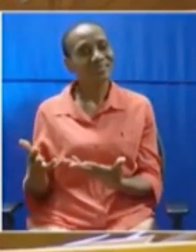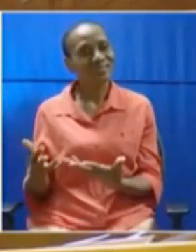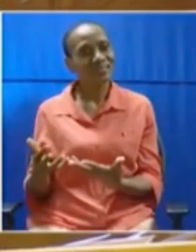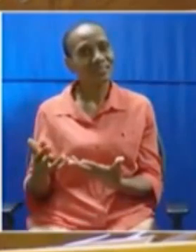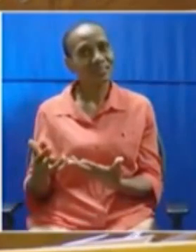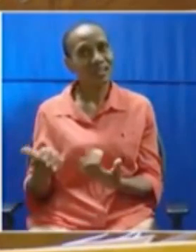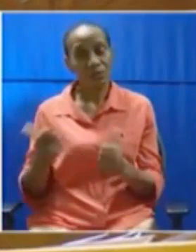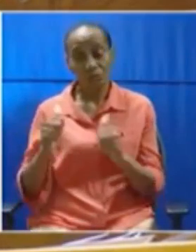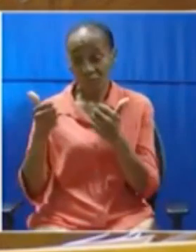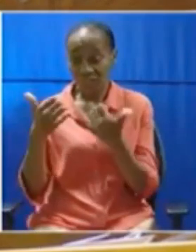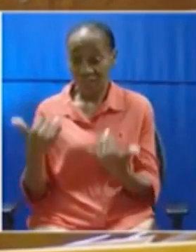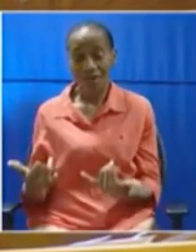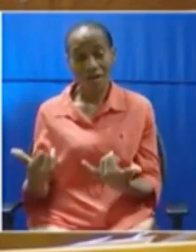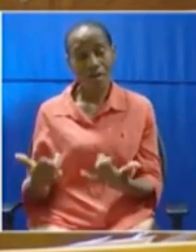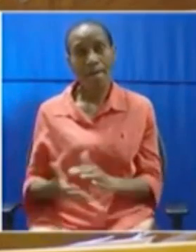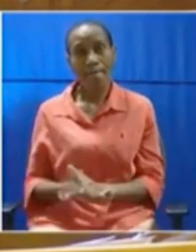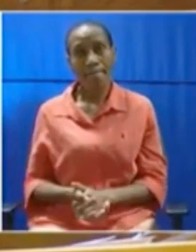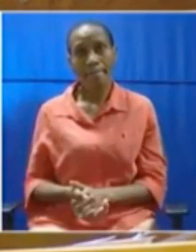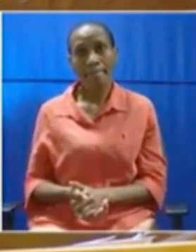ready now, Mr. President.